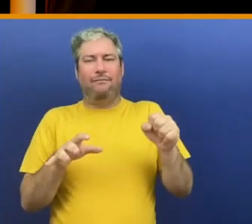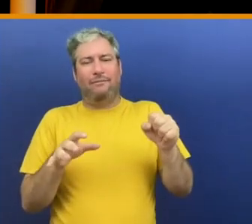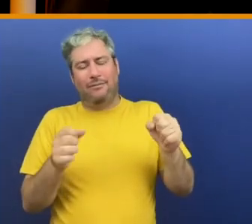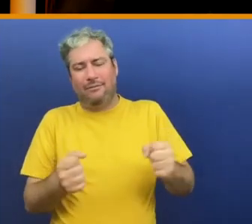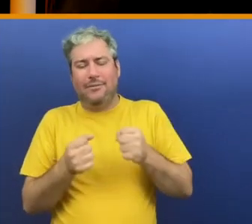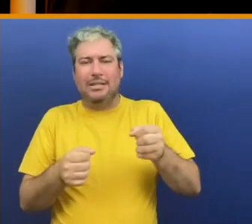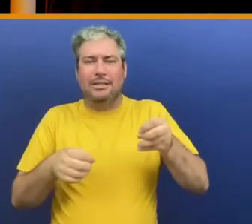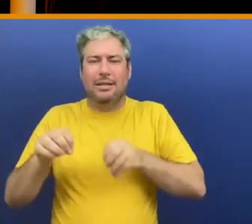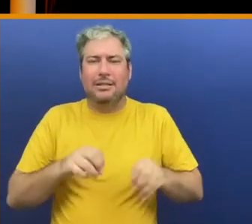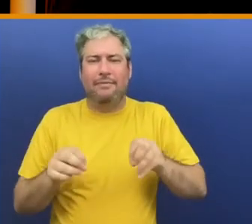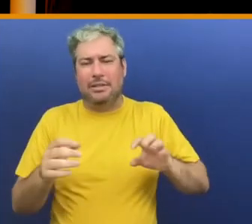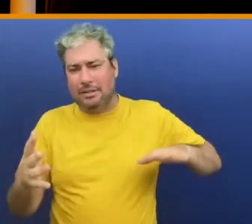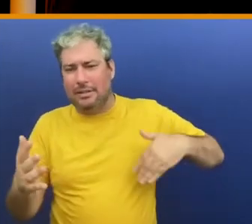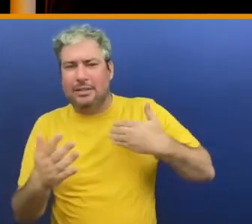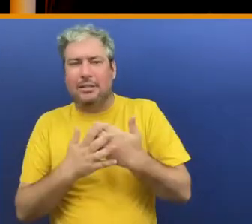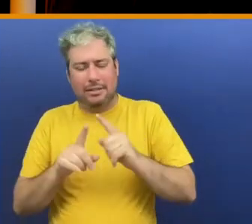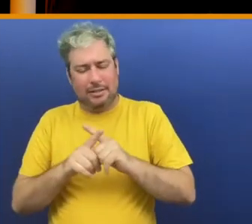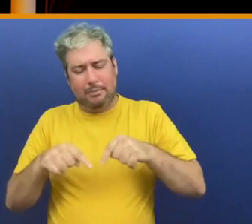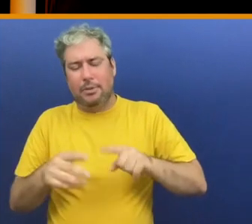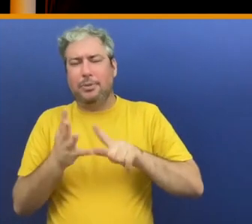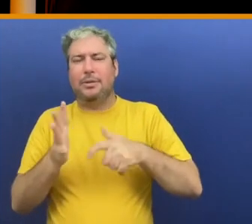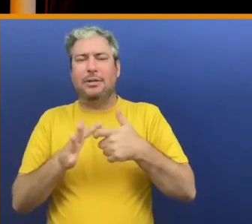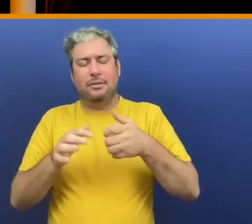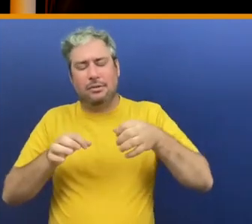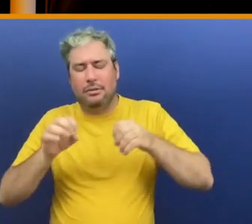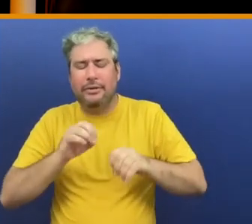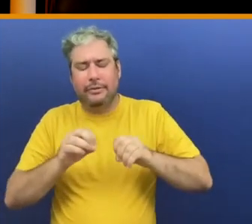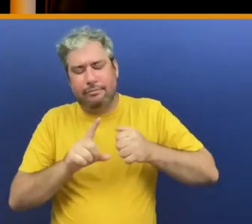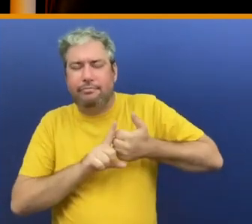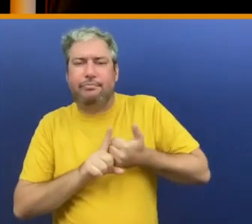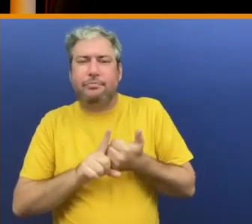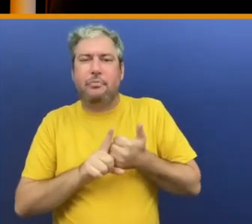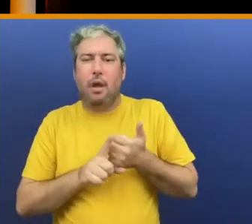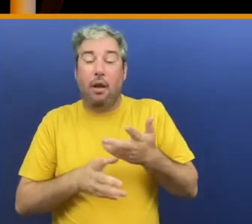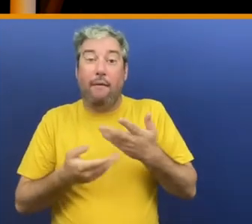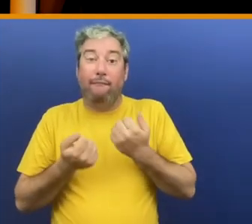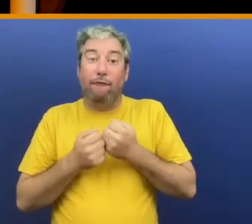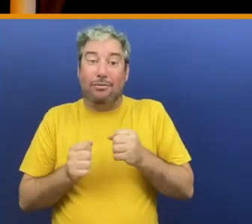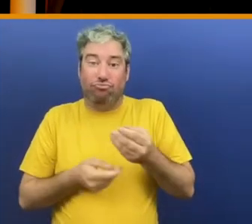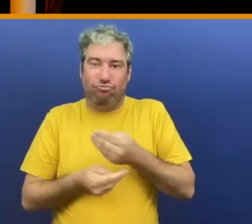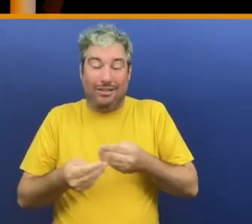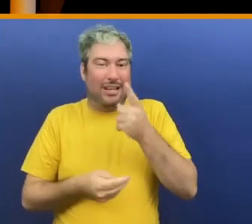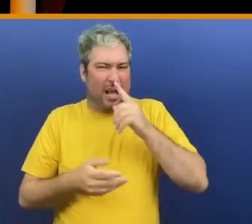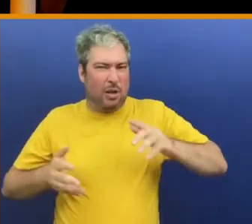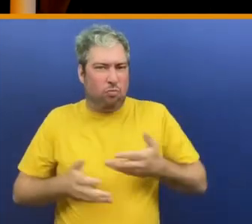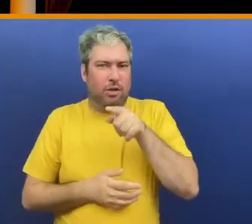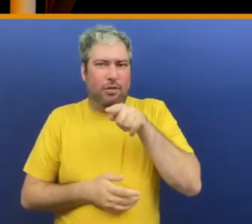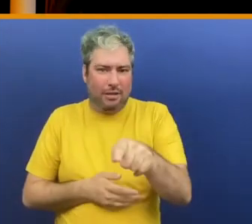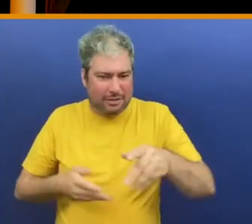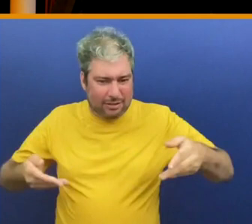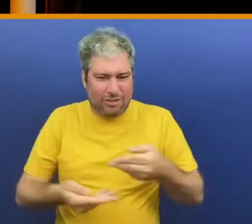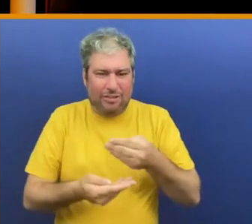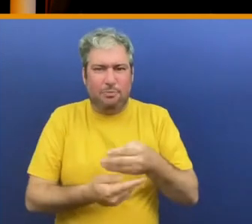can actually encourage the interchange between the two of our countries. So, conference, I would urge you